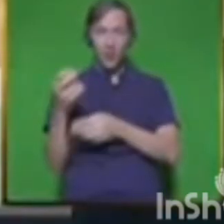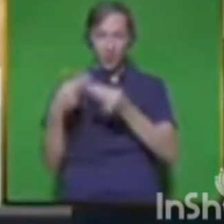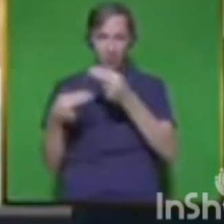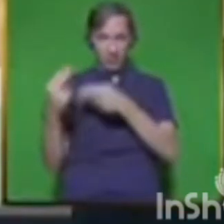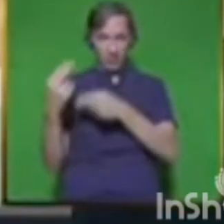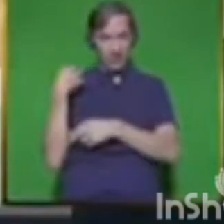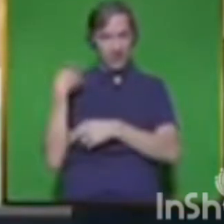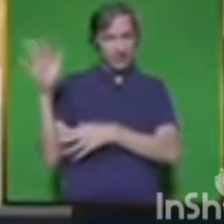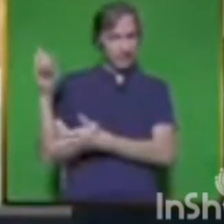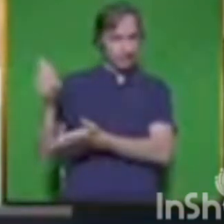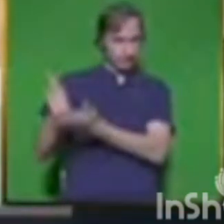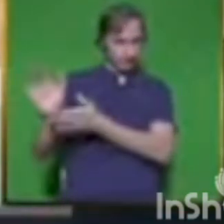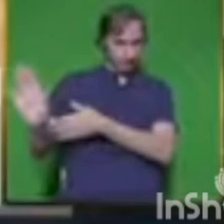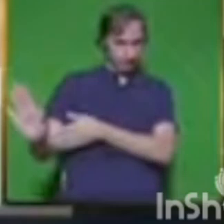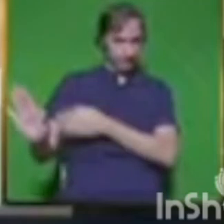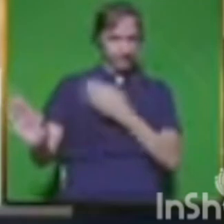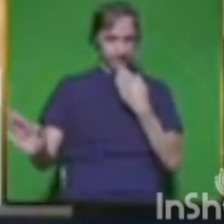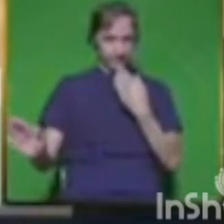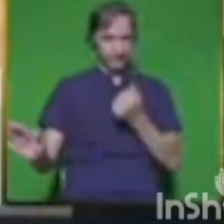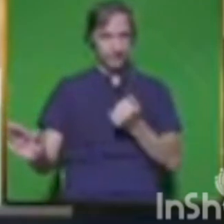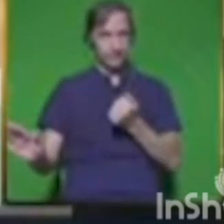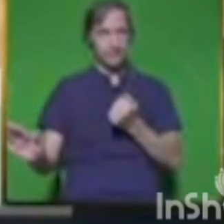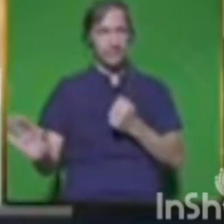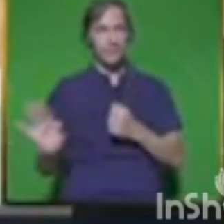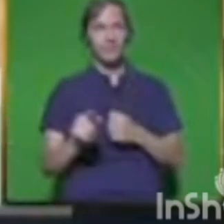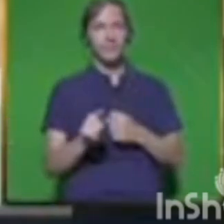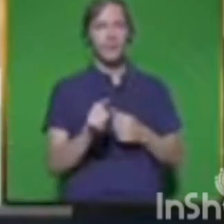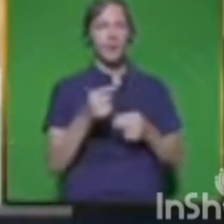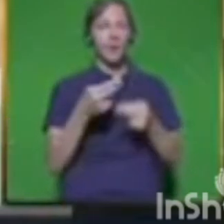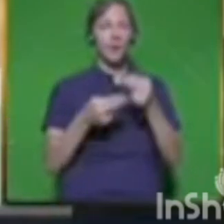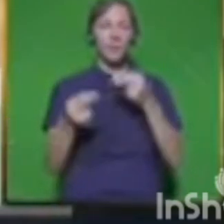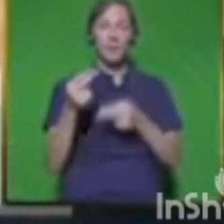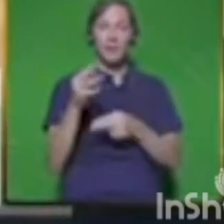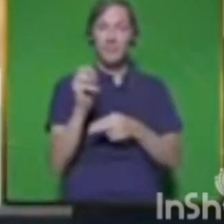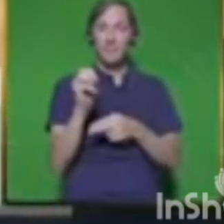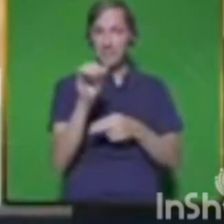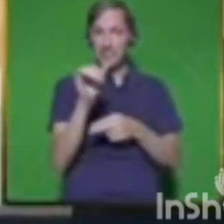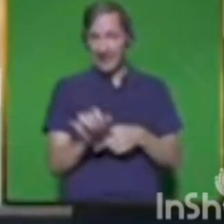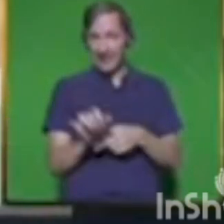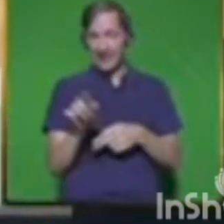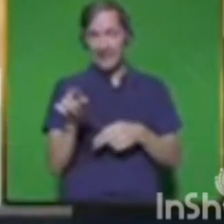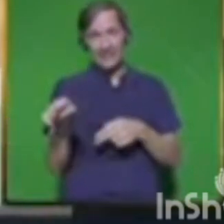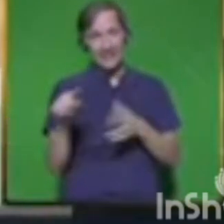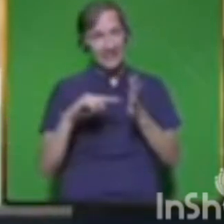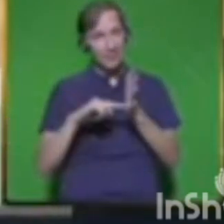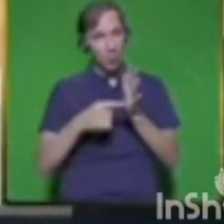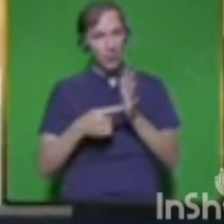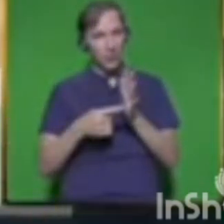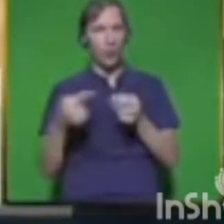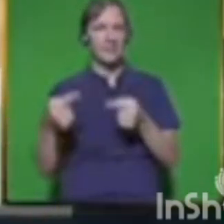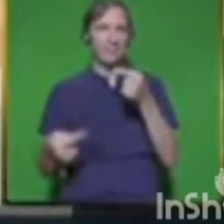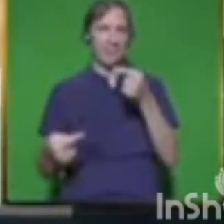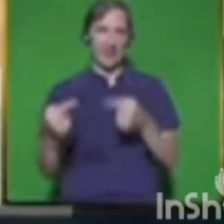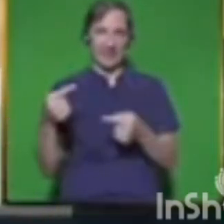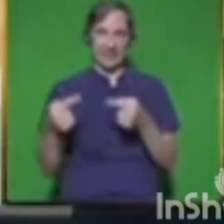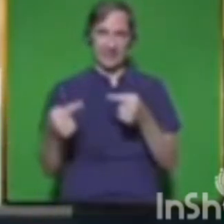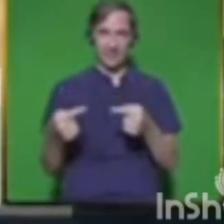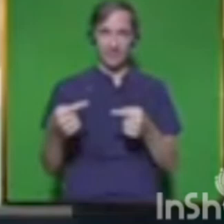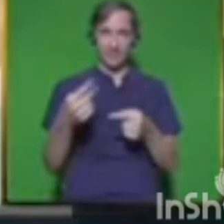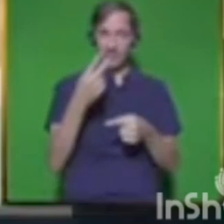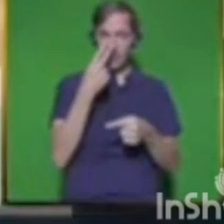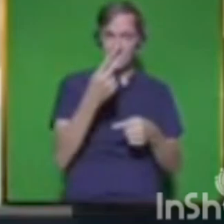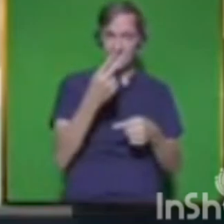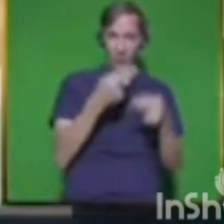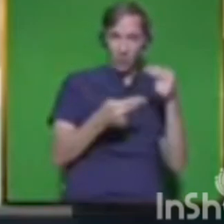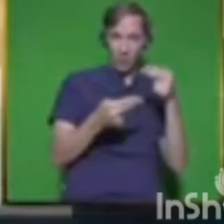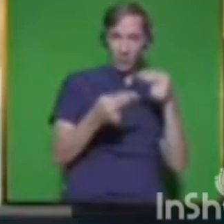podium. Honourable Manye, that is a matter of debate. So the Minister may proceed. I see the Honourable Pambu